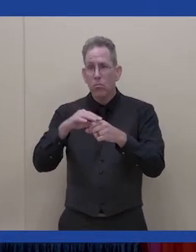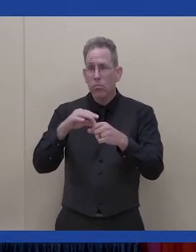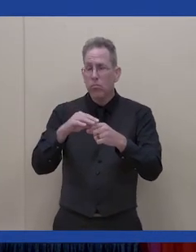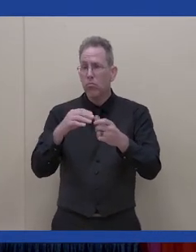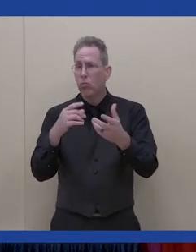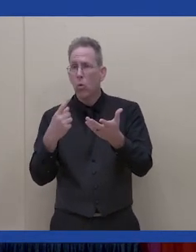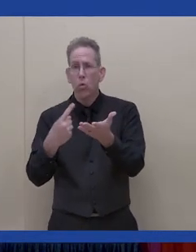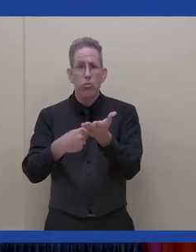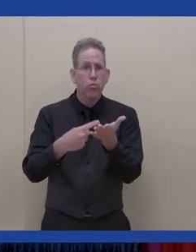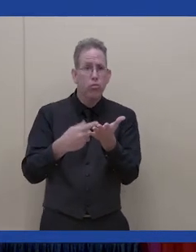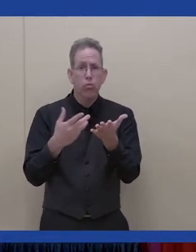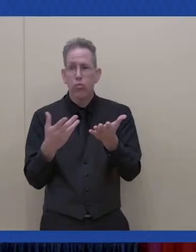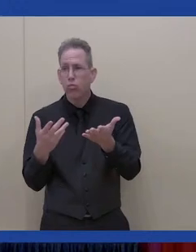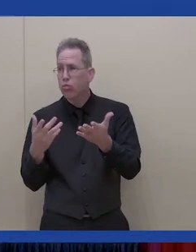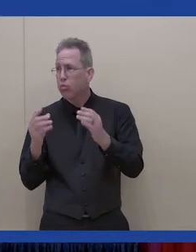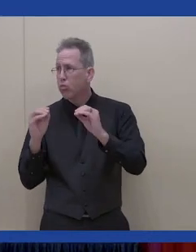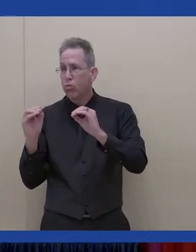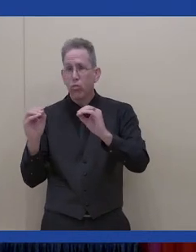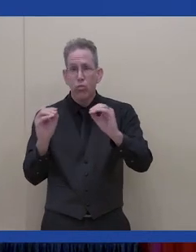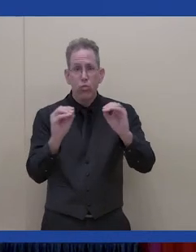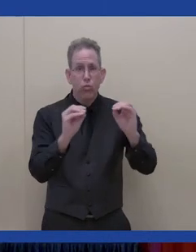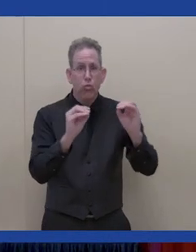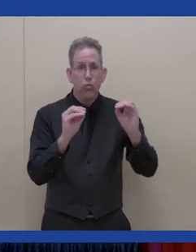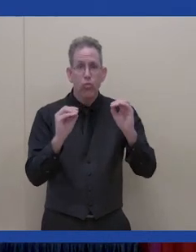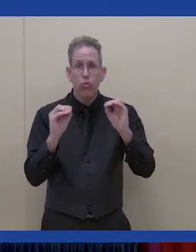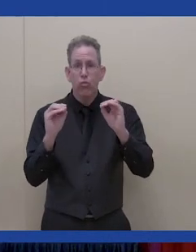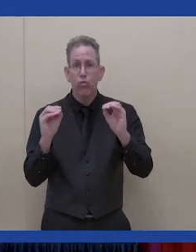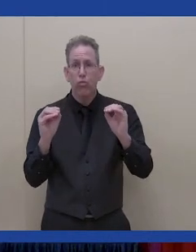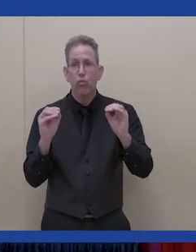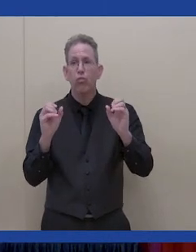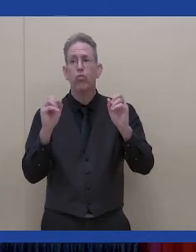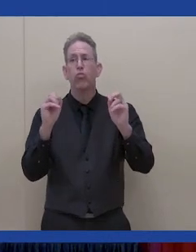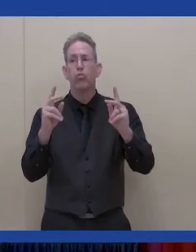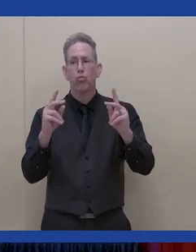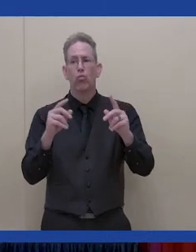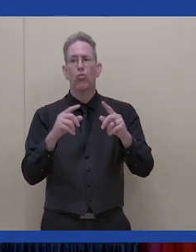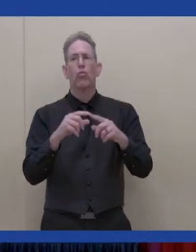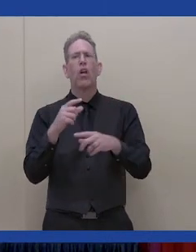If not, I would ask the clerk to please call the roll.